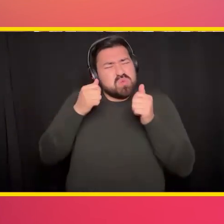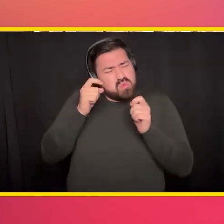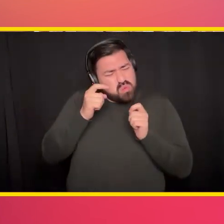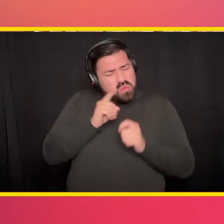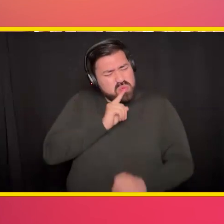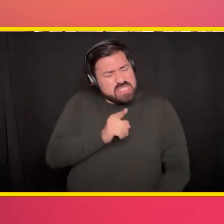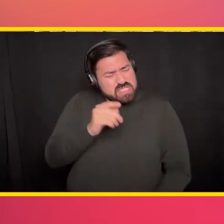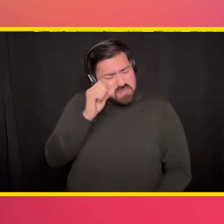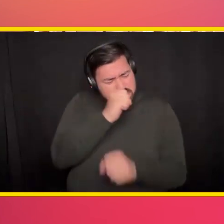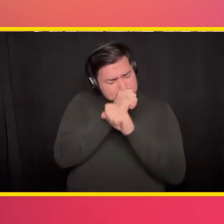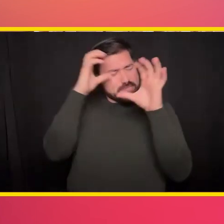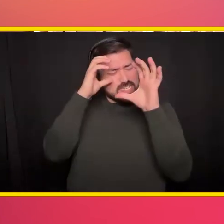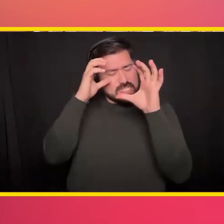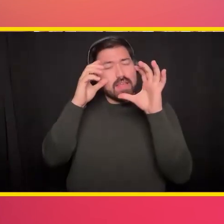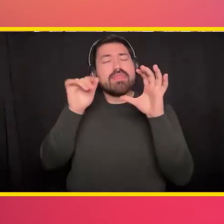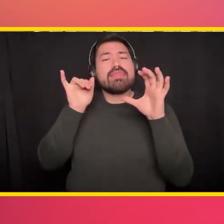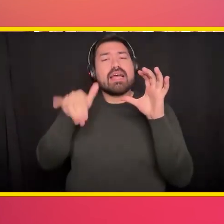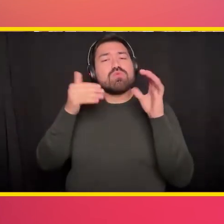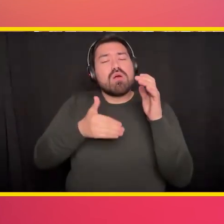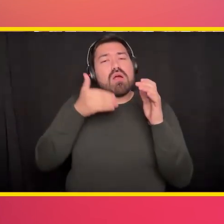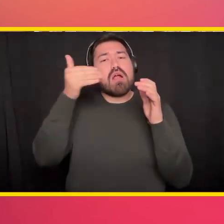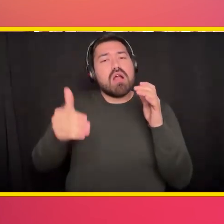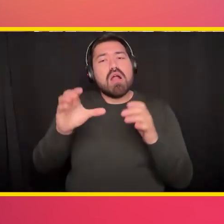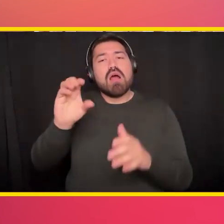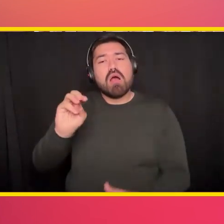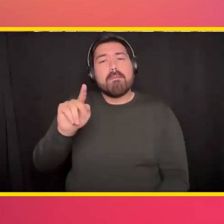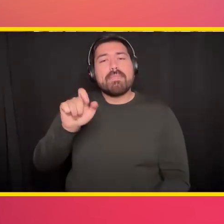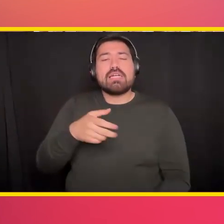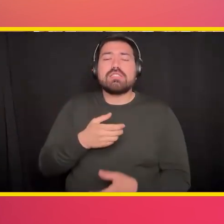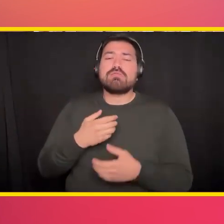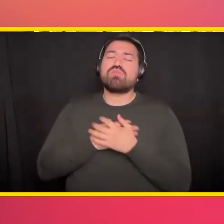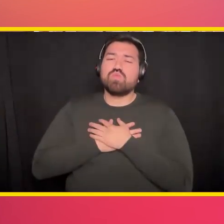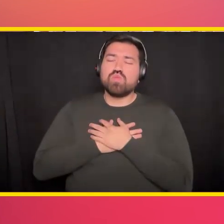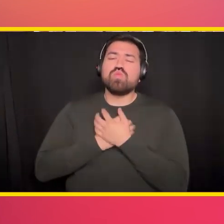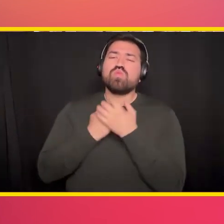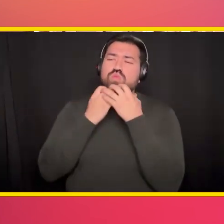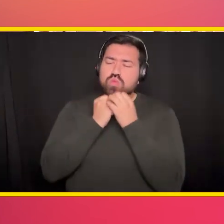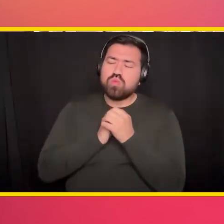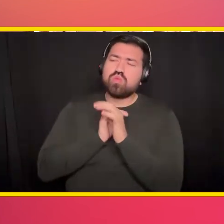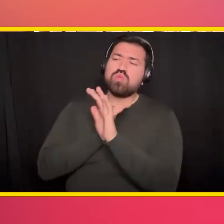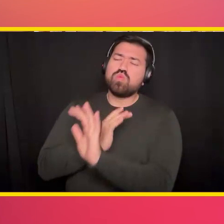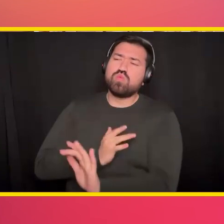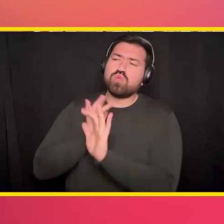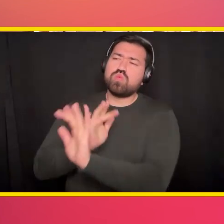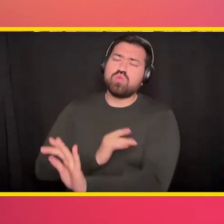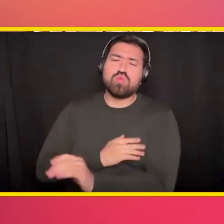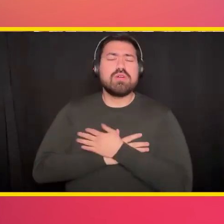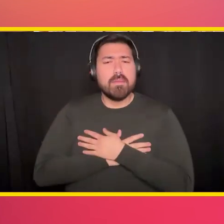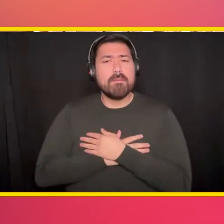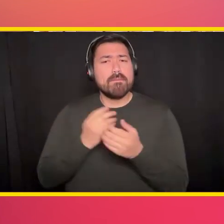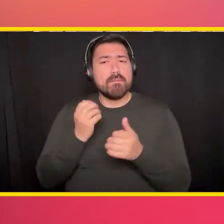that, which is why compassion comes in. You can have compassion for others without understanding or